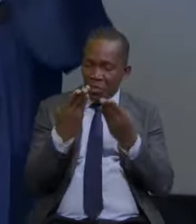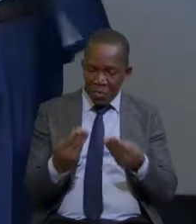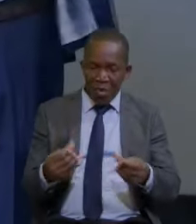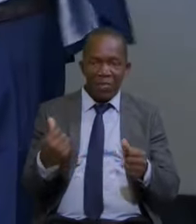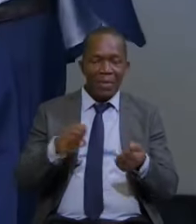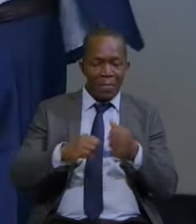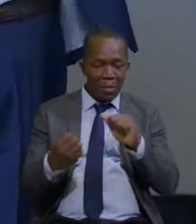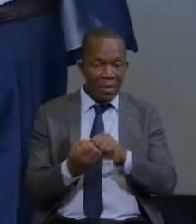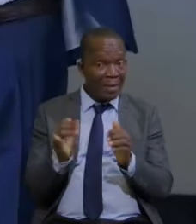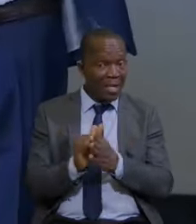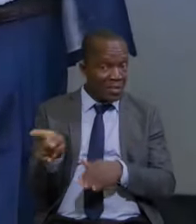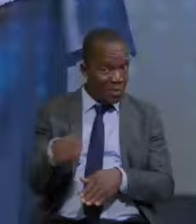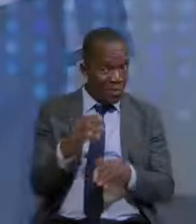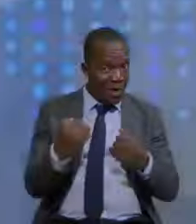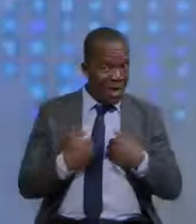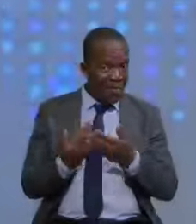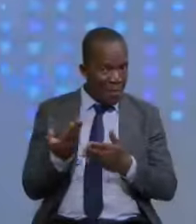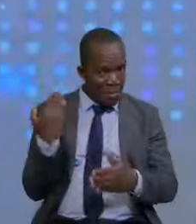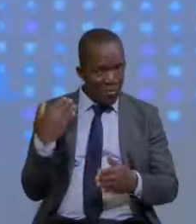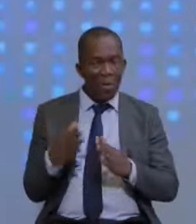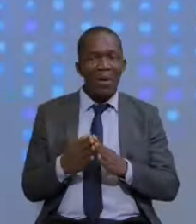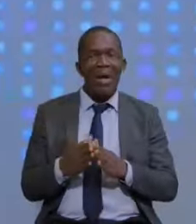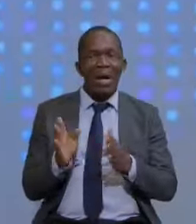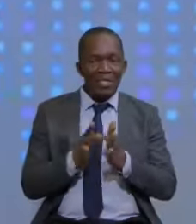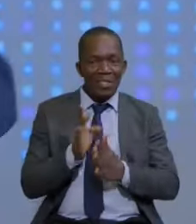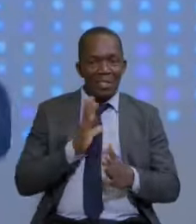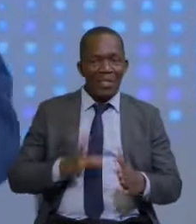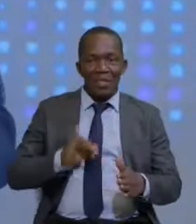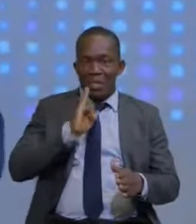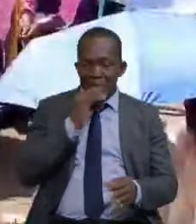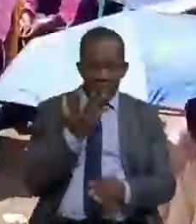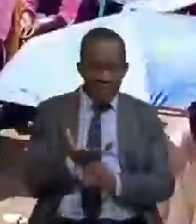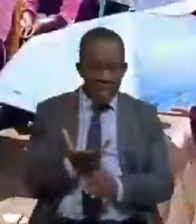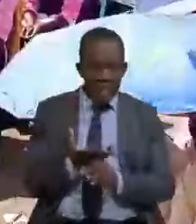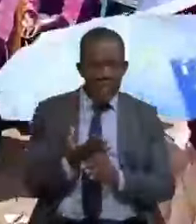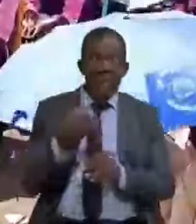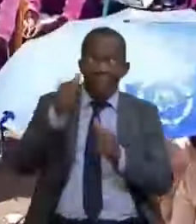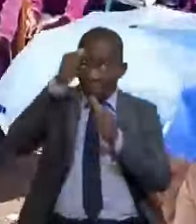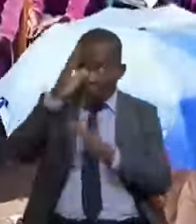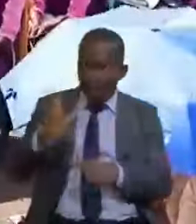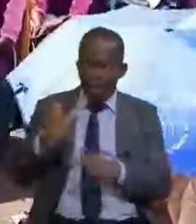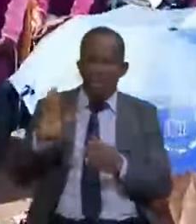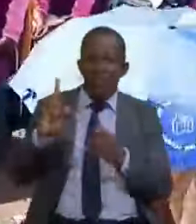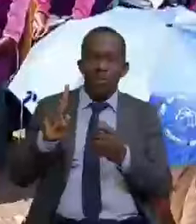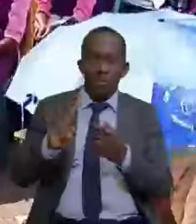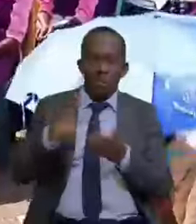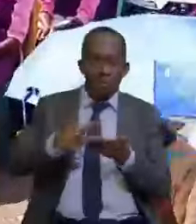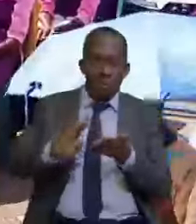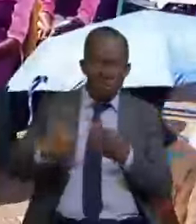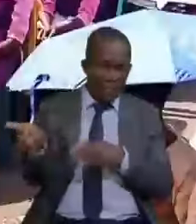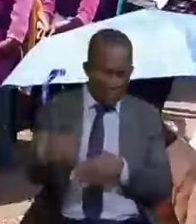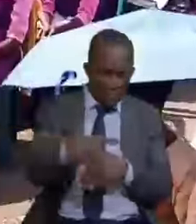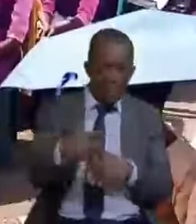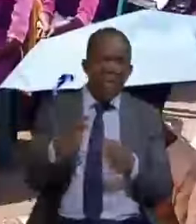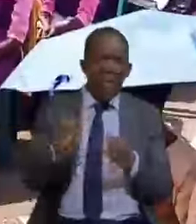is pleading with the Father for you that you'll be forgiven, you're forgiven. That you'll be